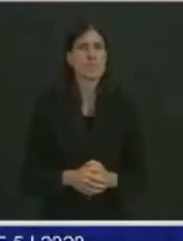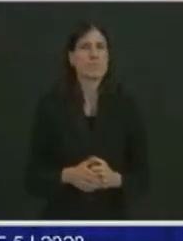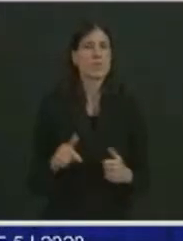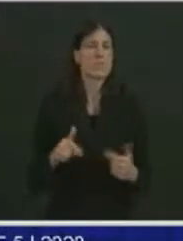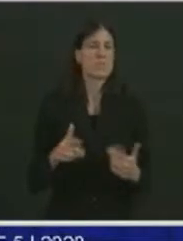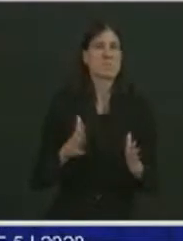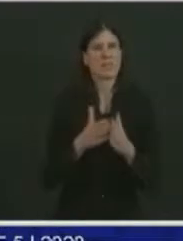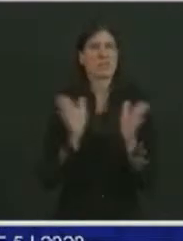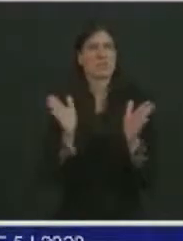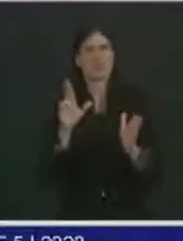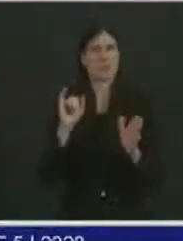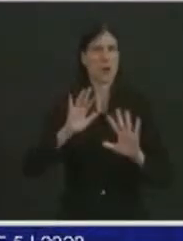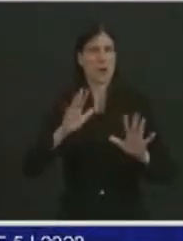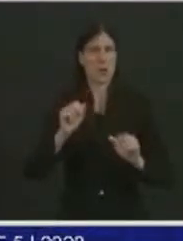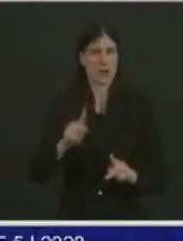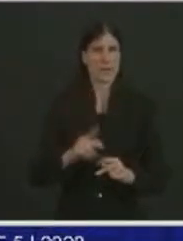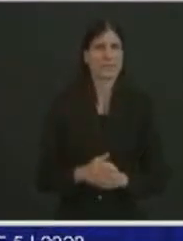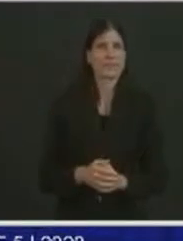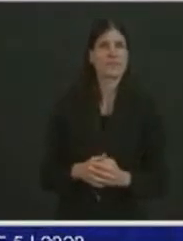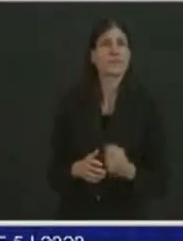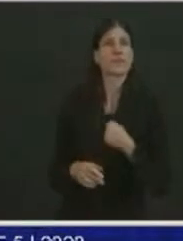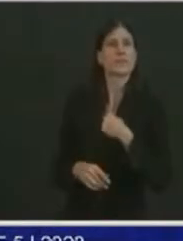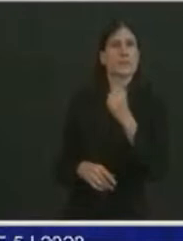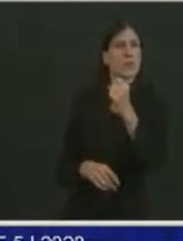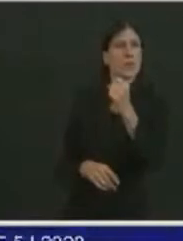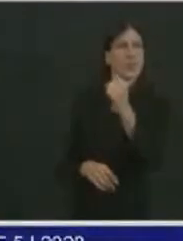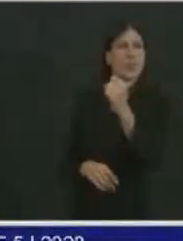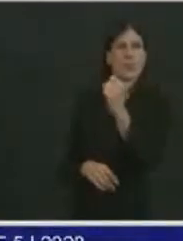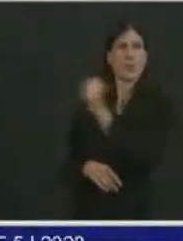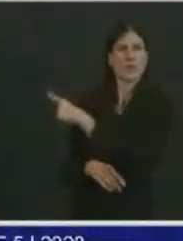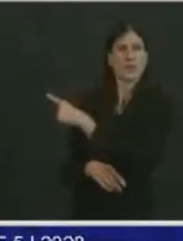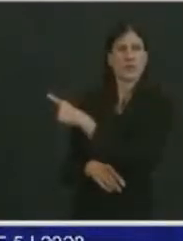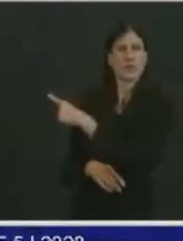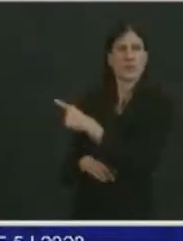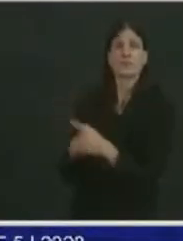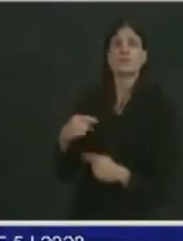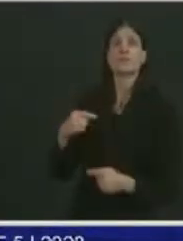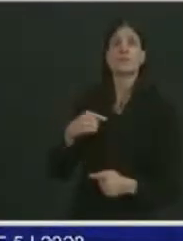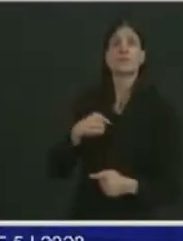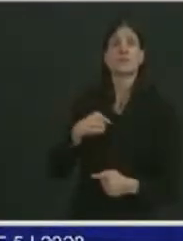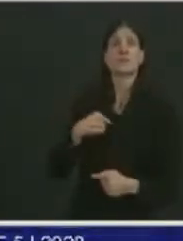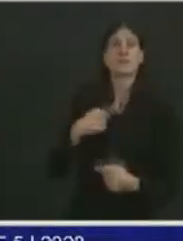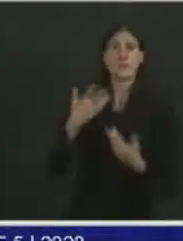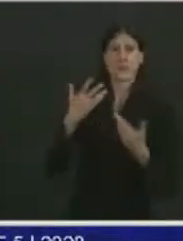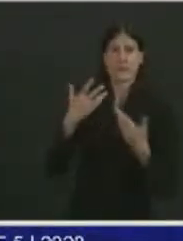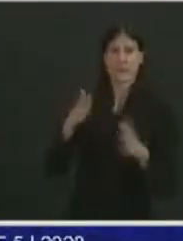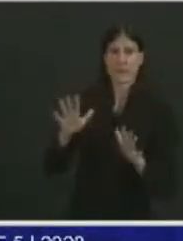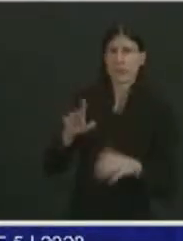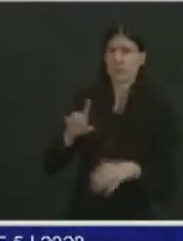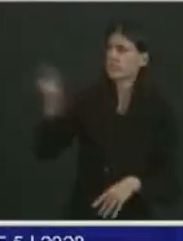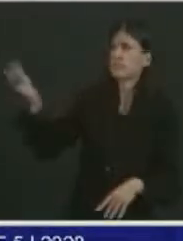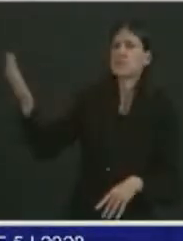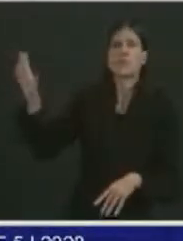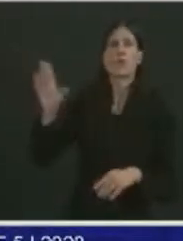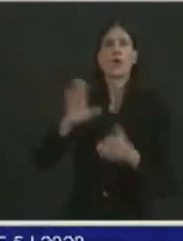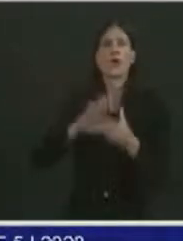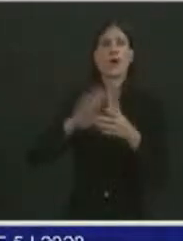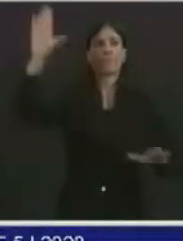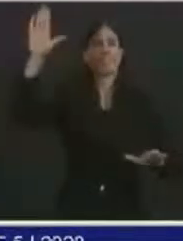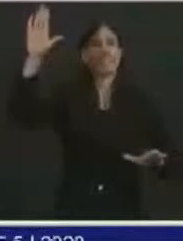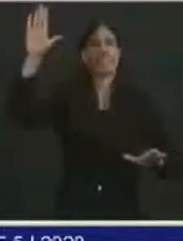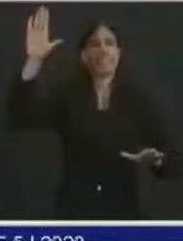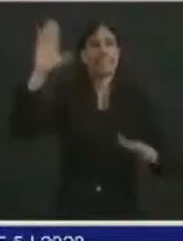because that's when I was at, where they placed the shield around your neck and essentially. It's called a gorget. Pardon? It's